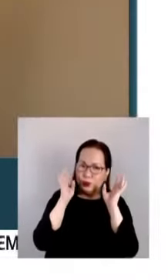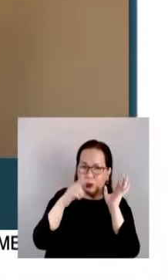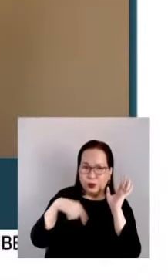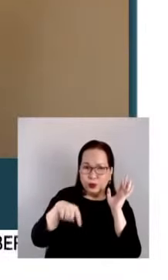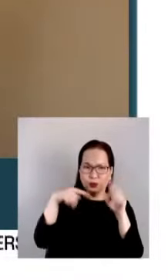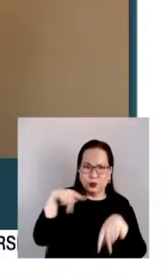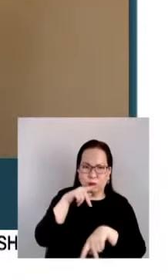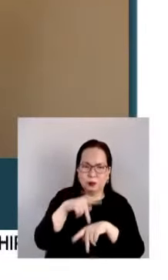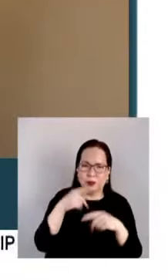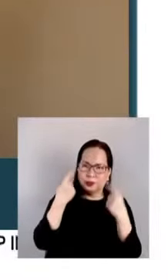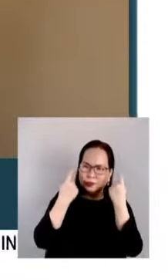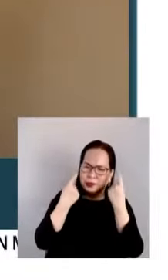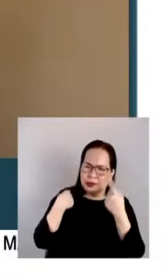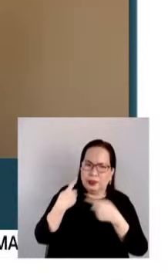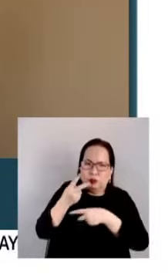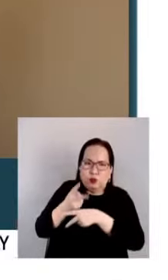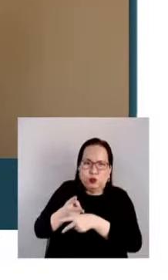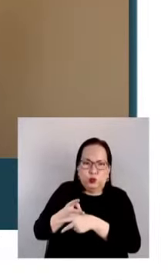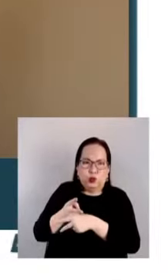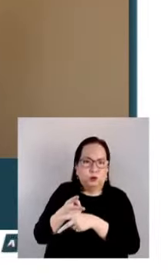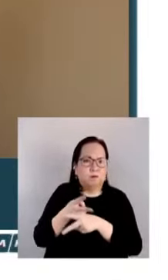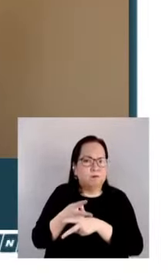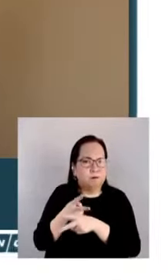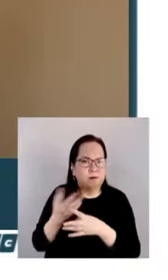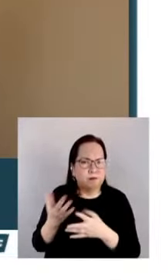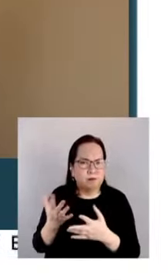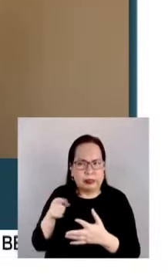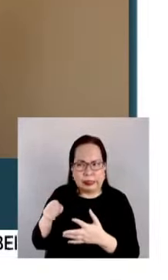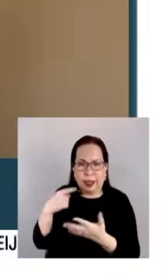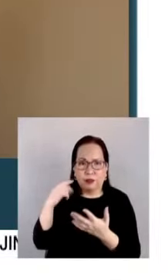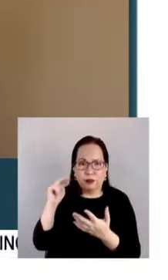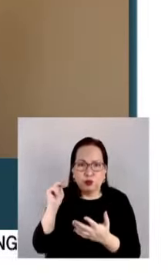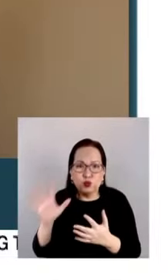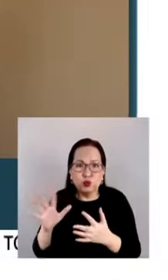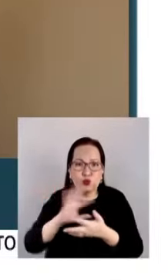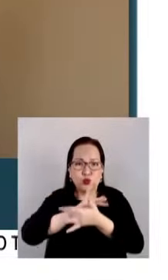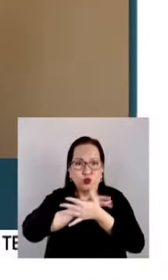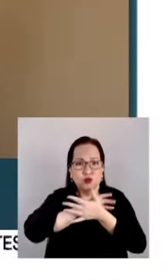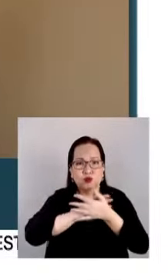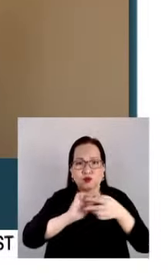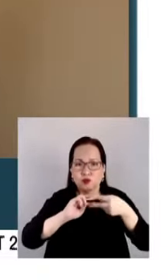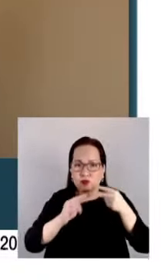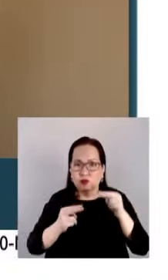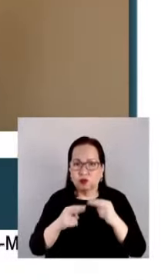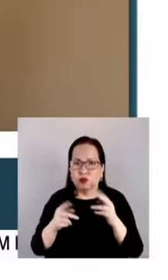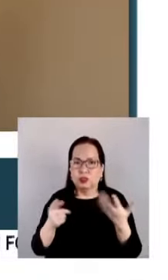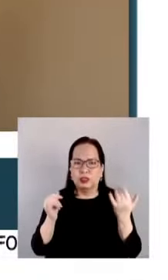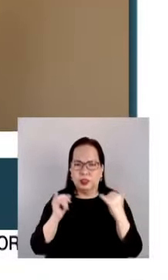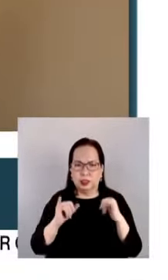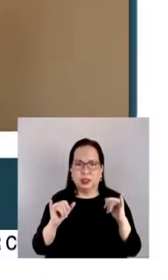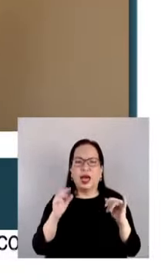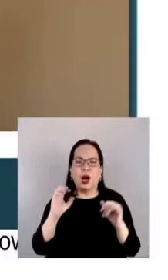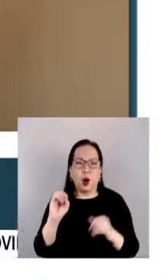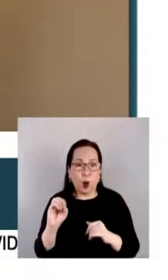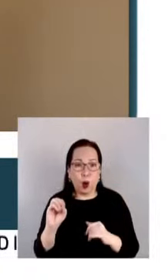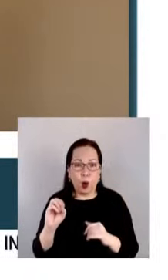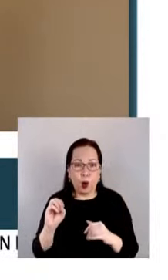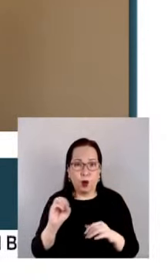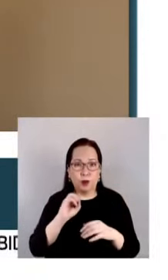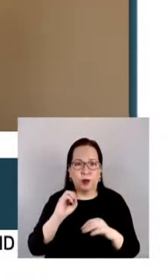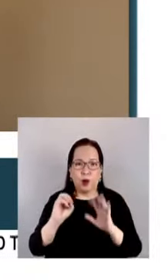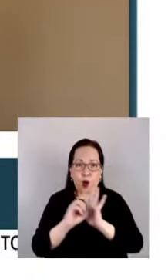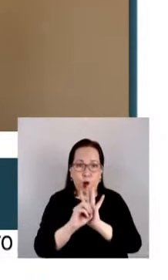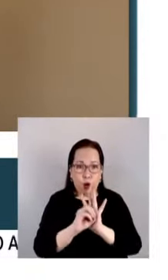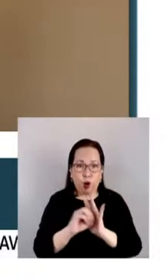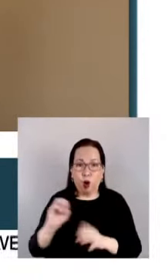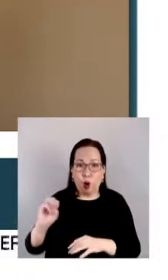really monitor these sub-variants, because this is still an Omicron, but more highly transmissible